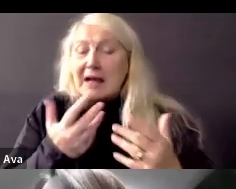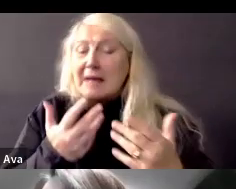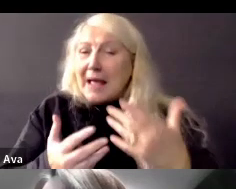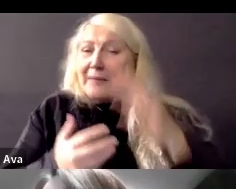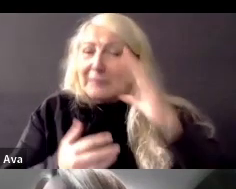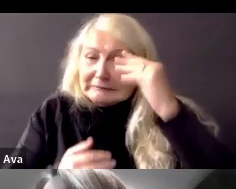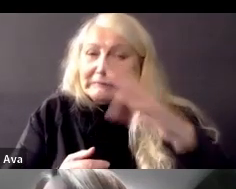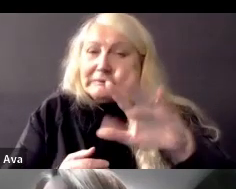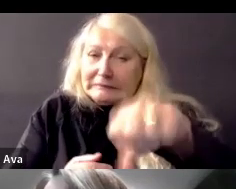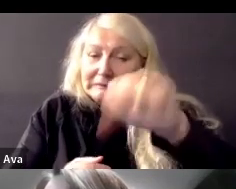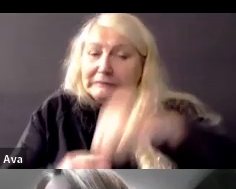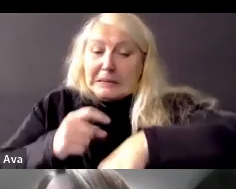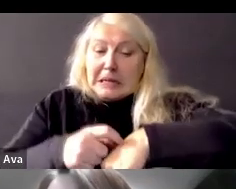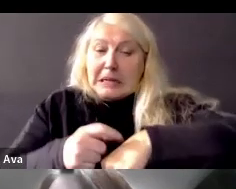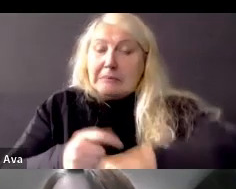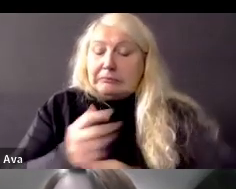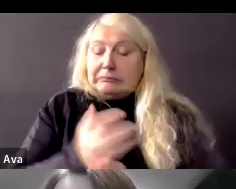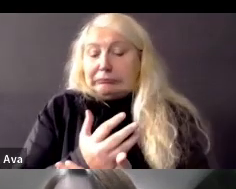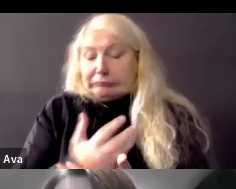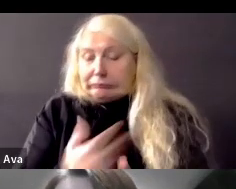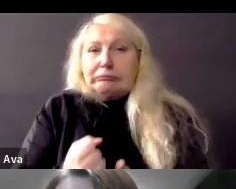but